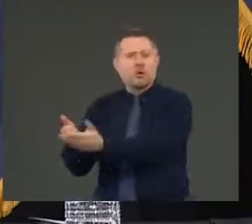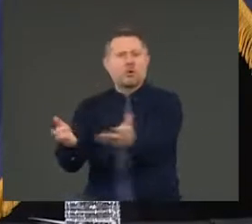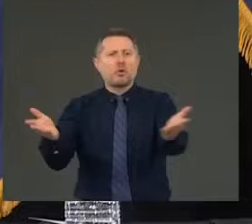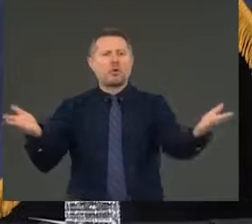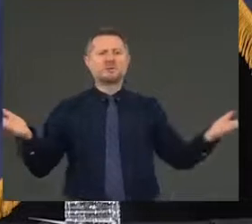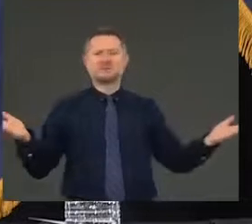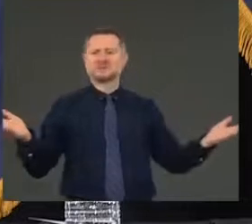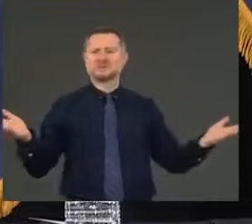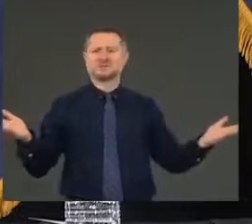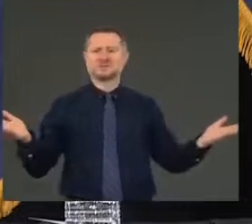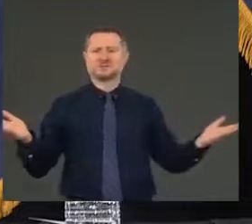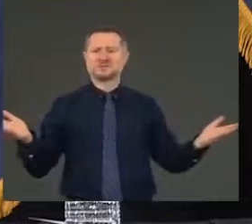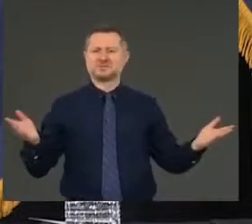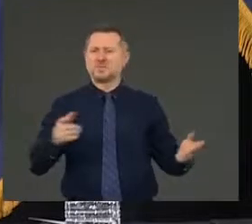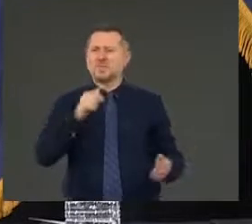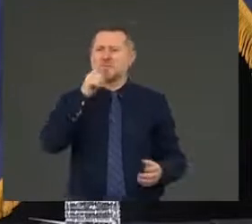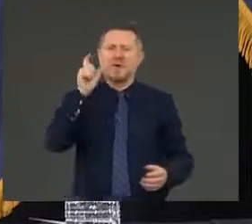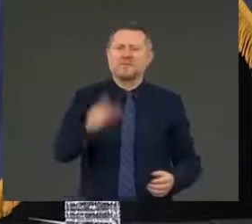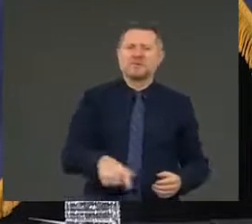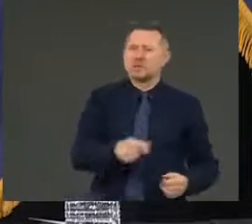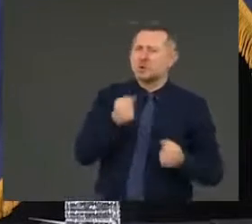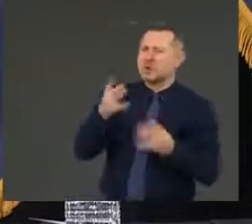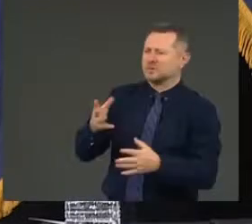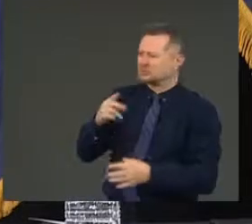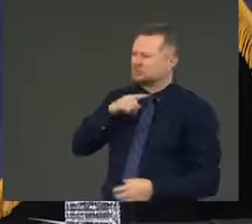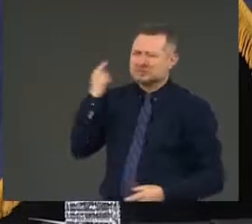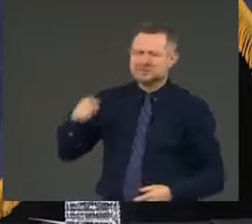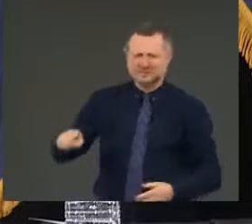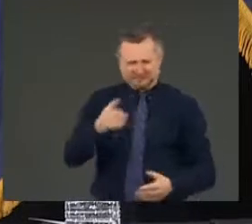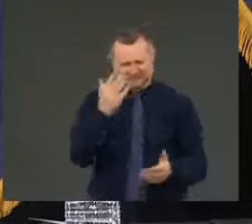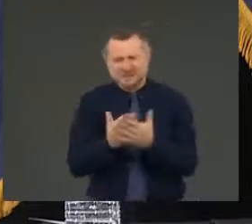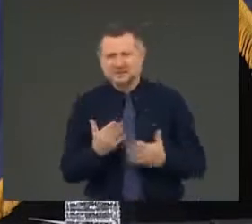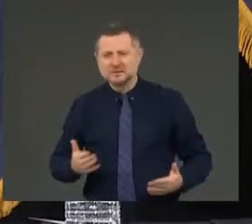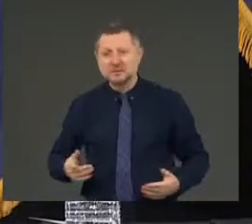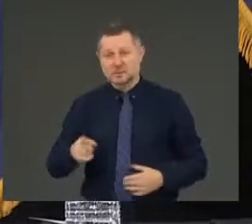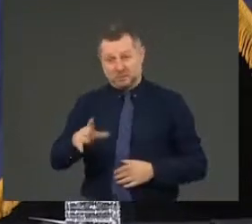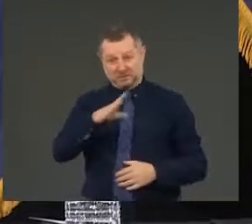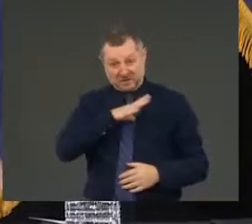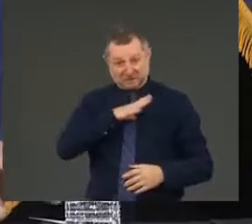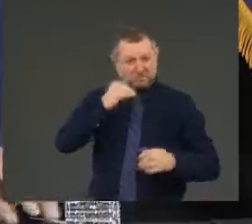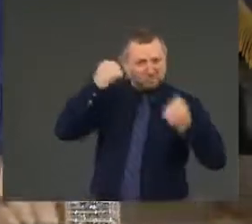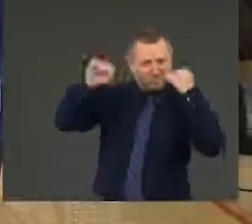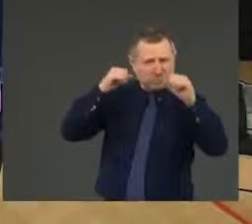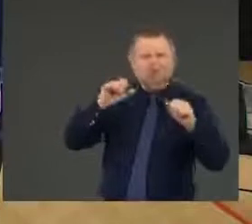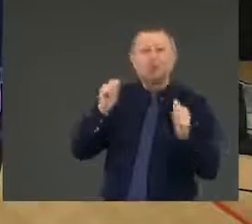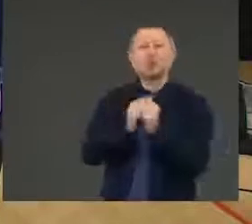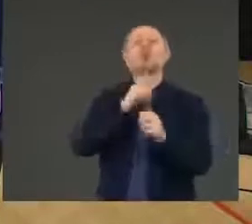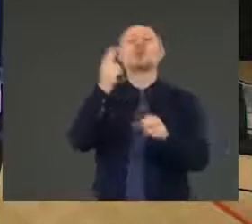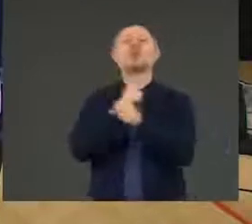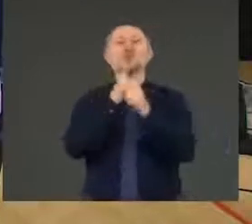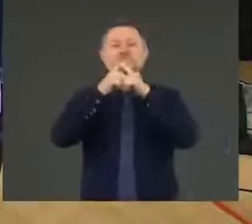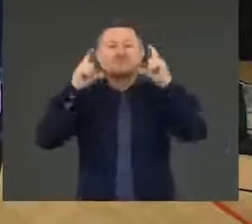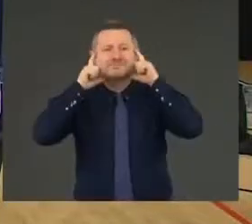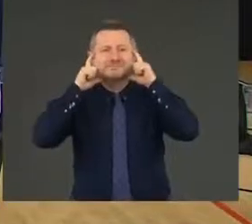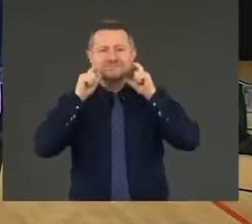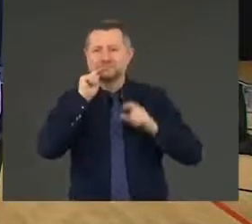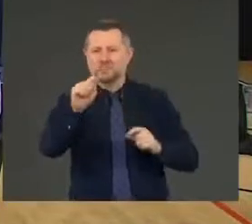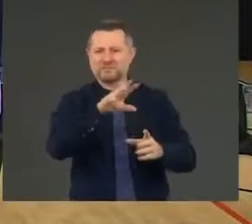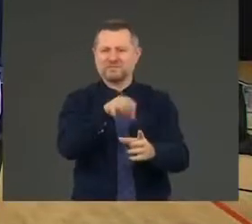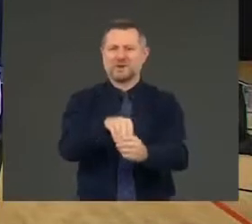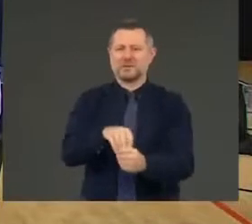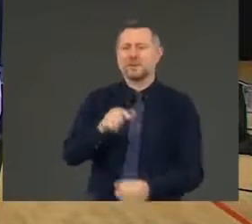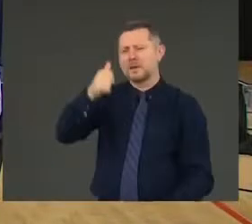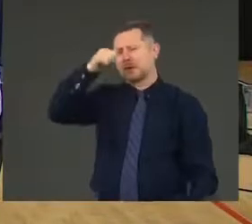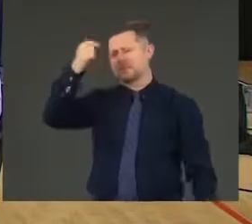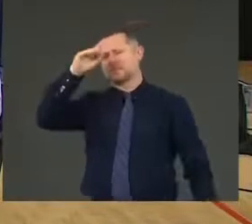And those are facts, right? So demonstrate, wear a mask. Governor, this is the second review that's